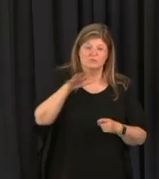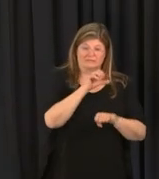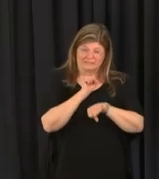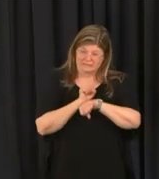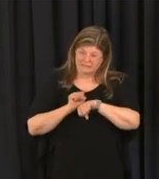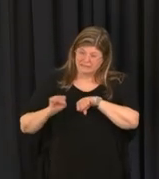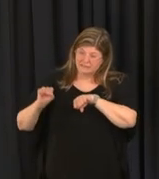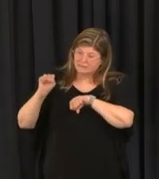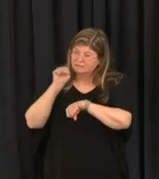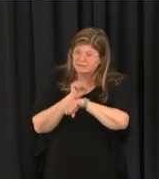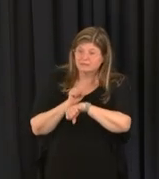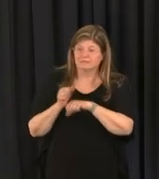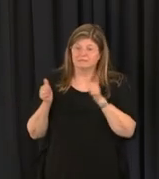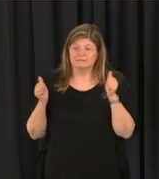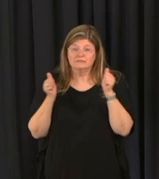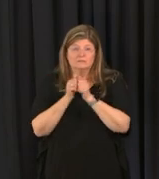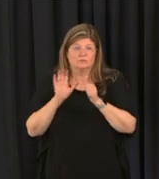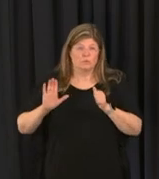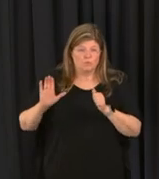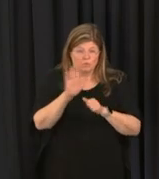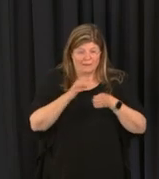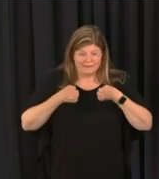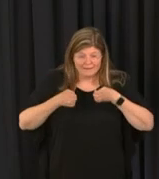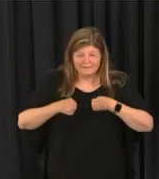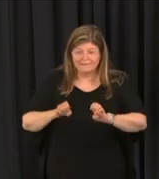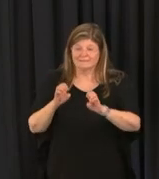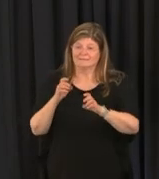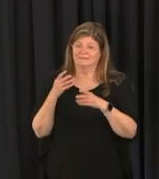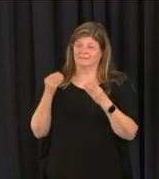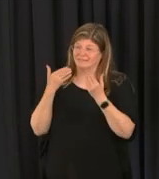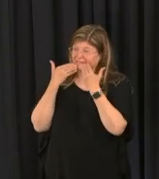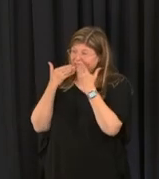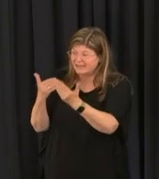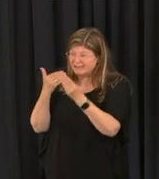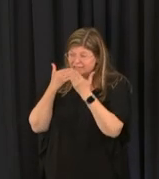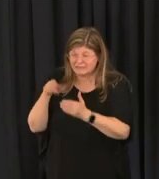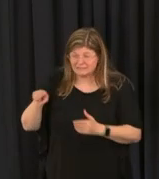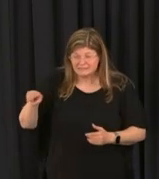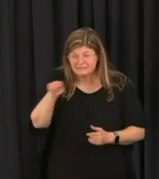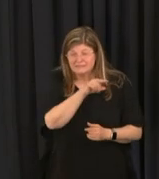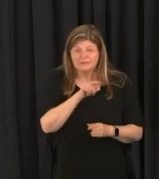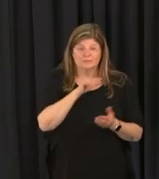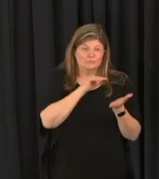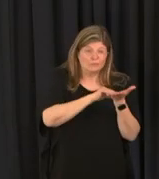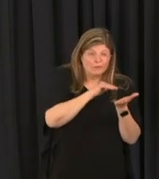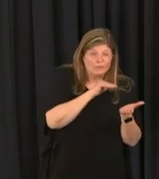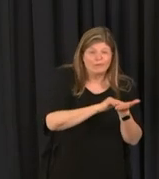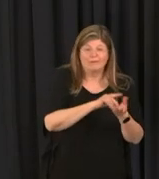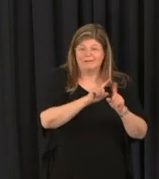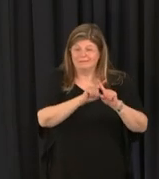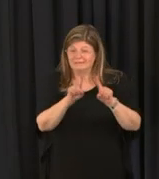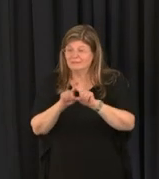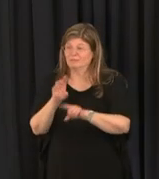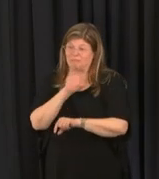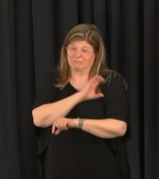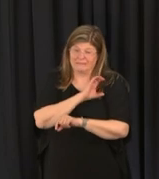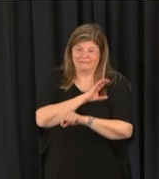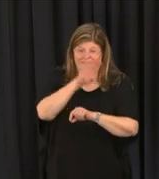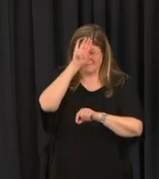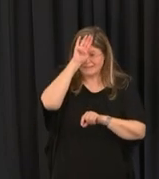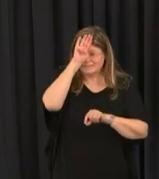our government for your efforts. I want to thank our healthcare workers and first responders, community